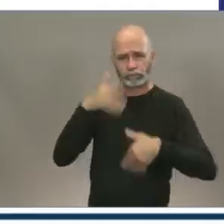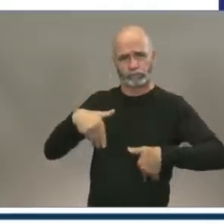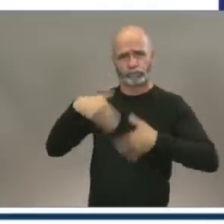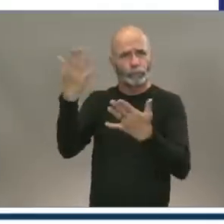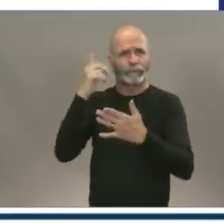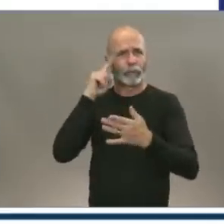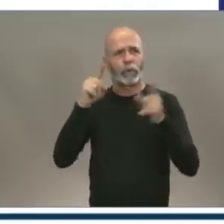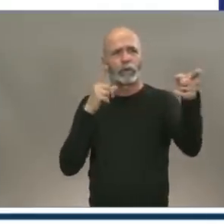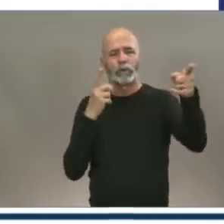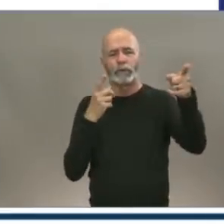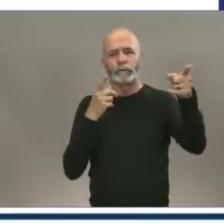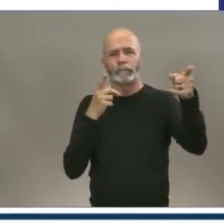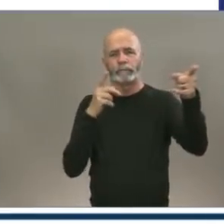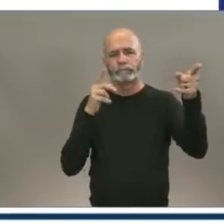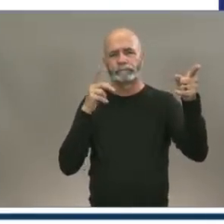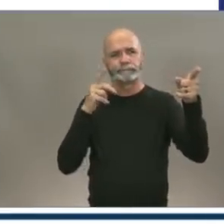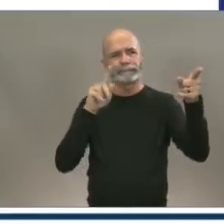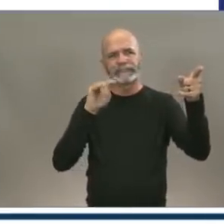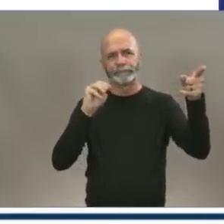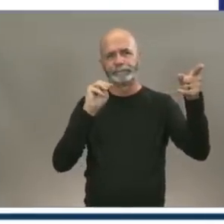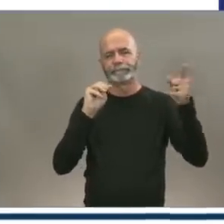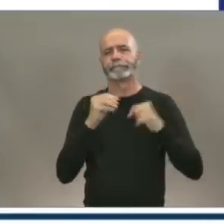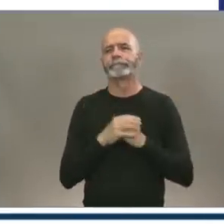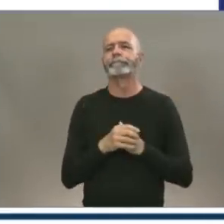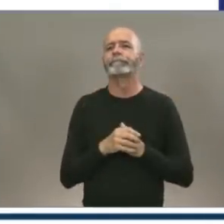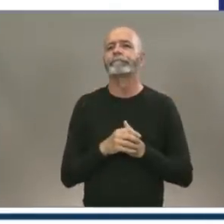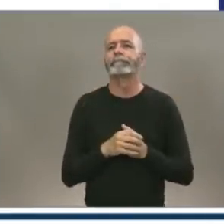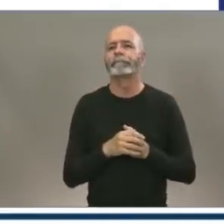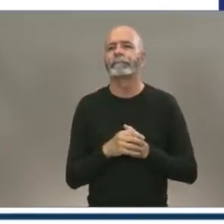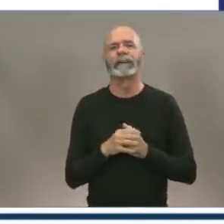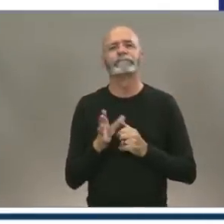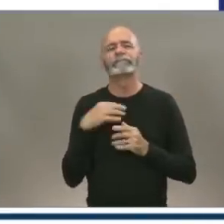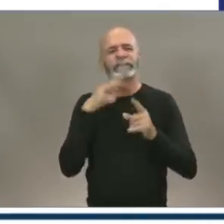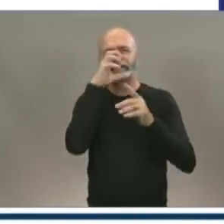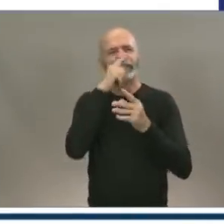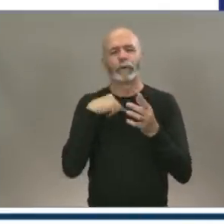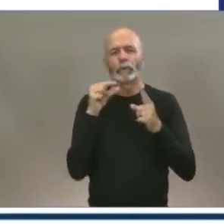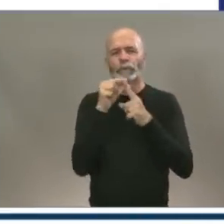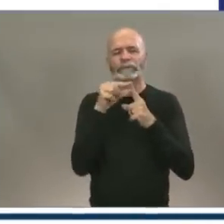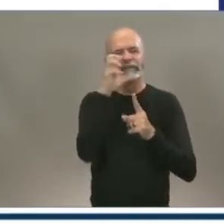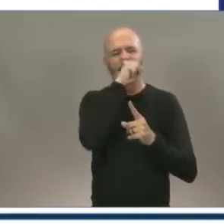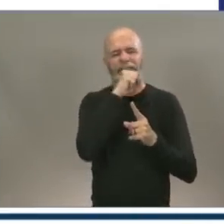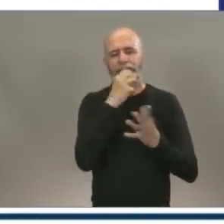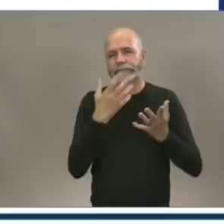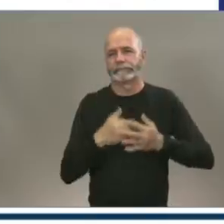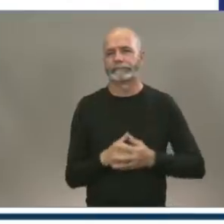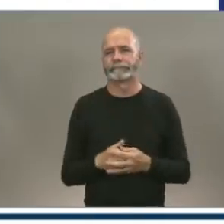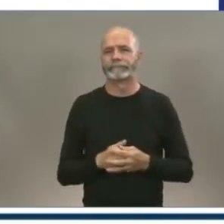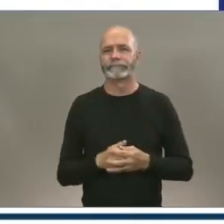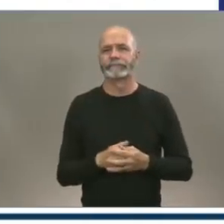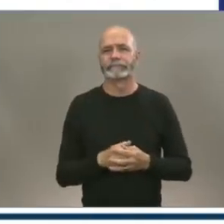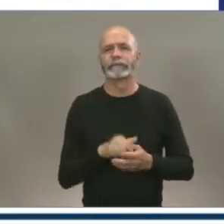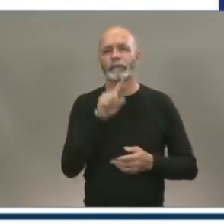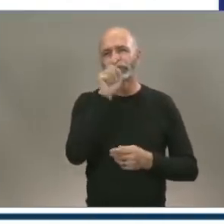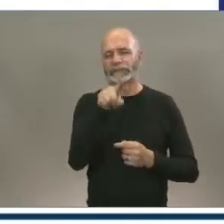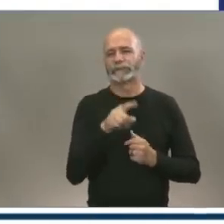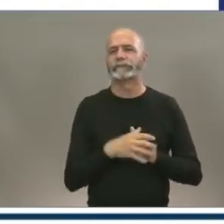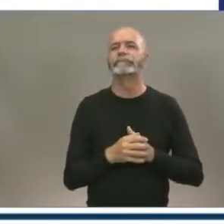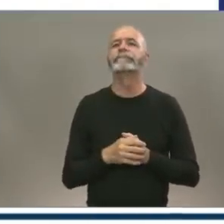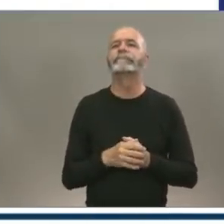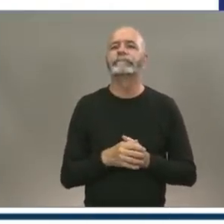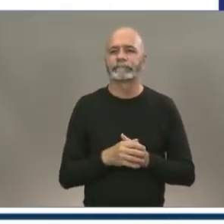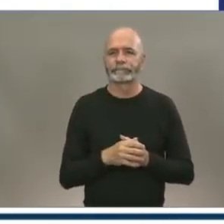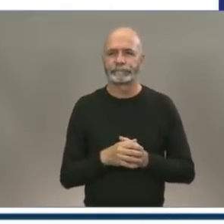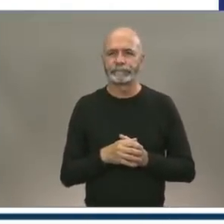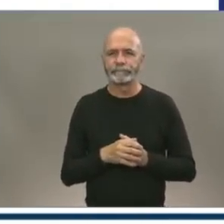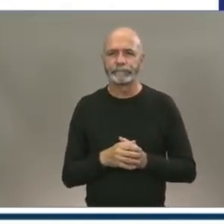a follow-up? Yes, thank you. Would you consider making any requirements for non-regular faith events